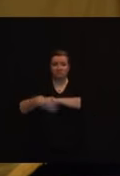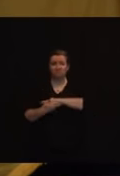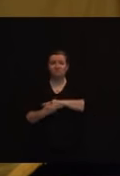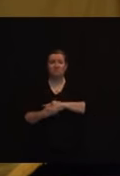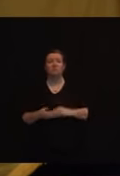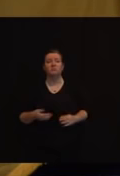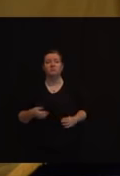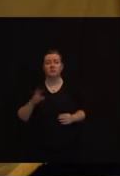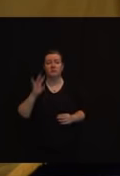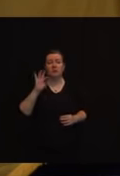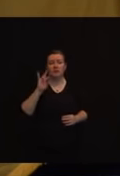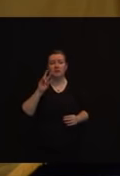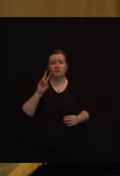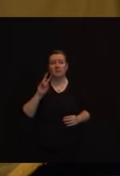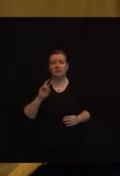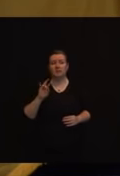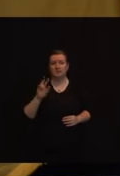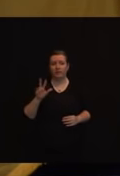1-800-792-9770.